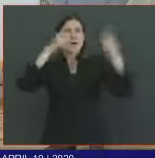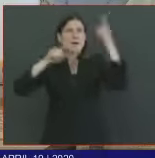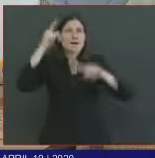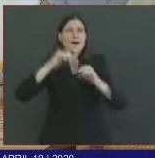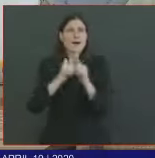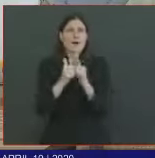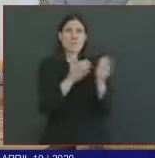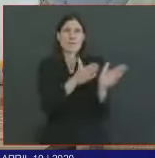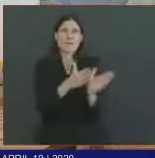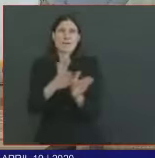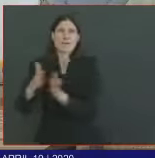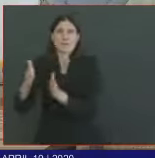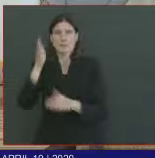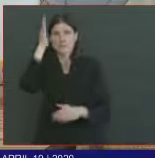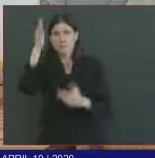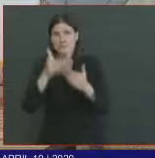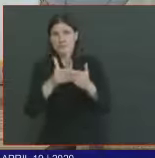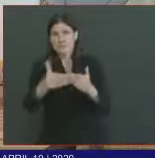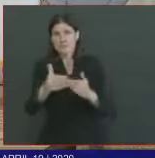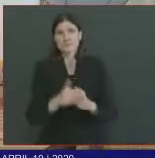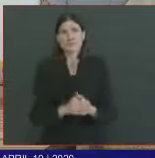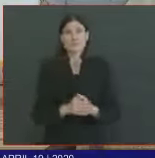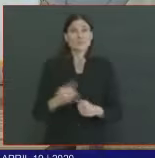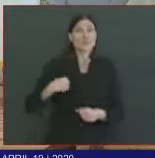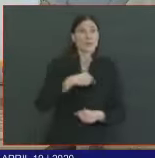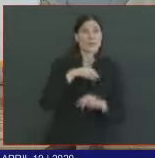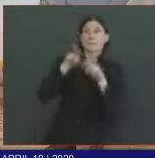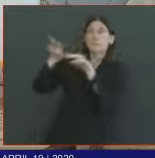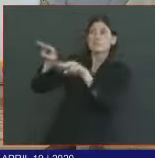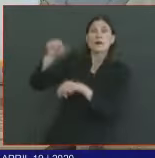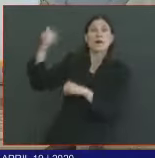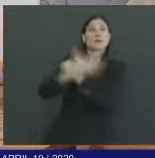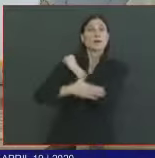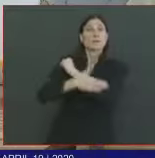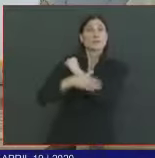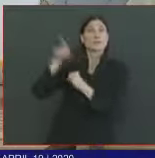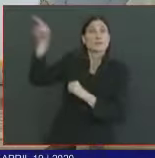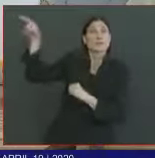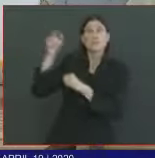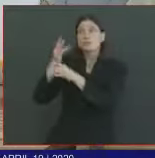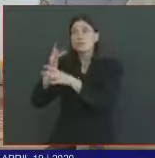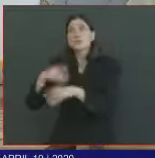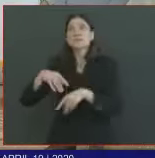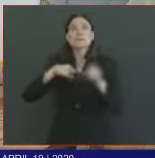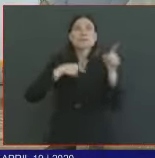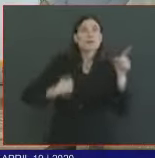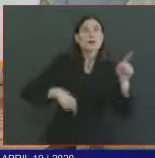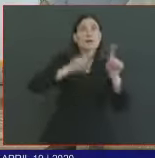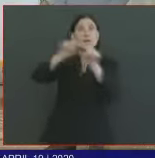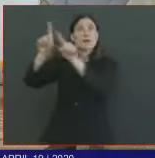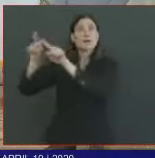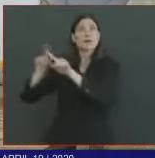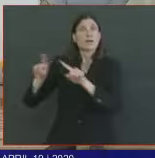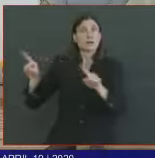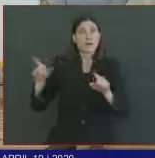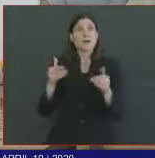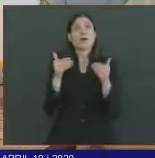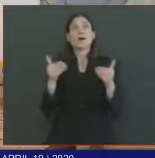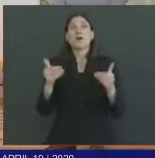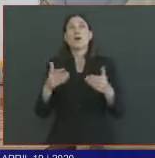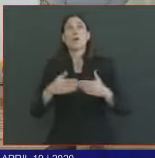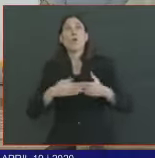countries, they do get into trouble when they allow a lot of cross-border